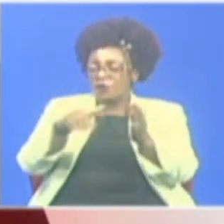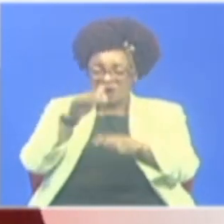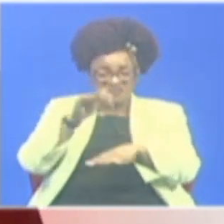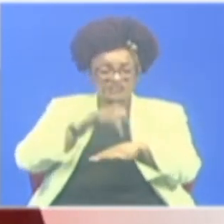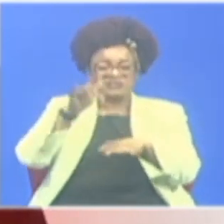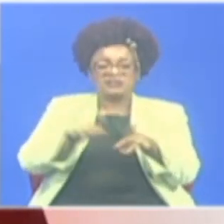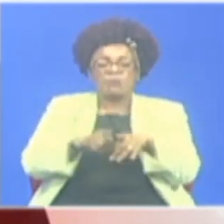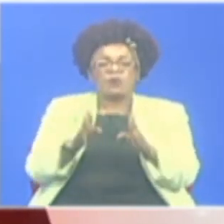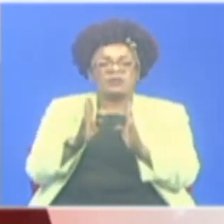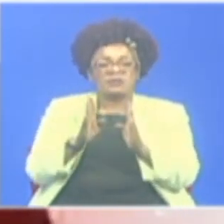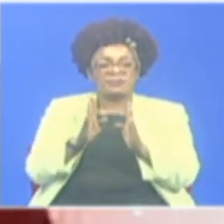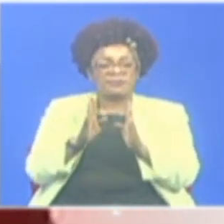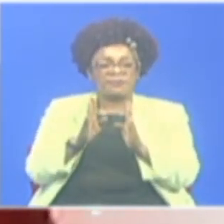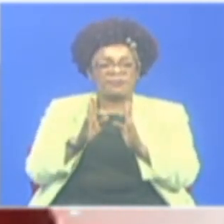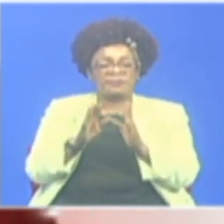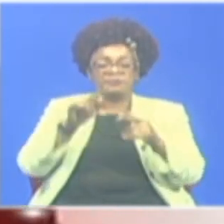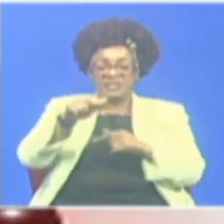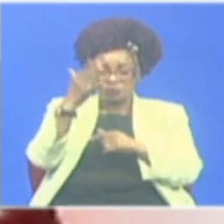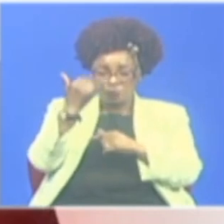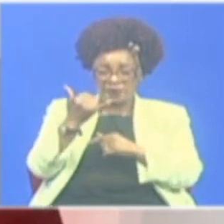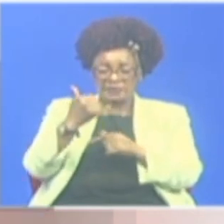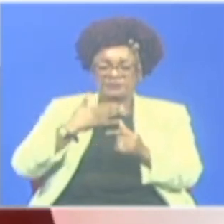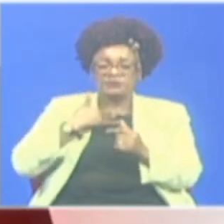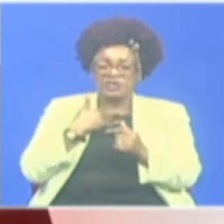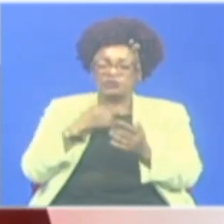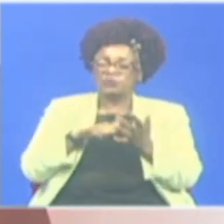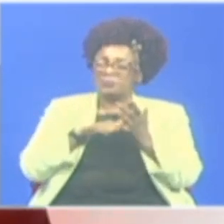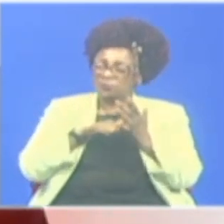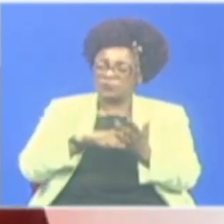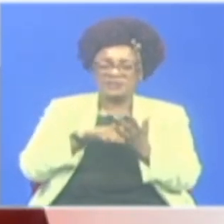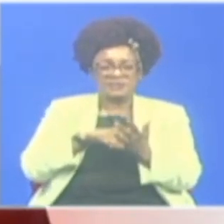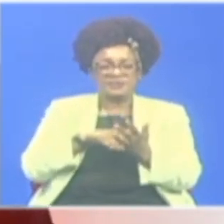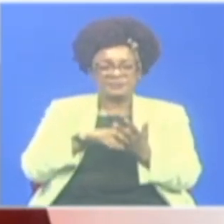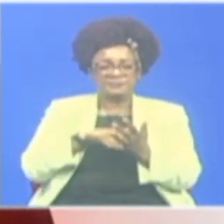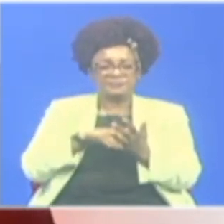way. And that is why I would like to persuade our leaders